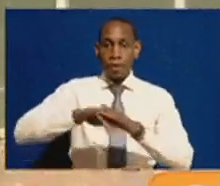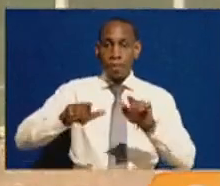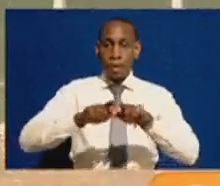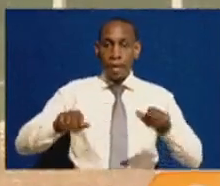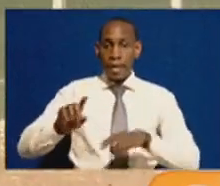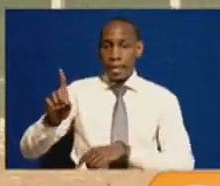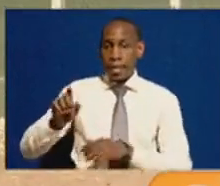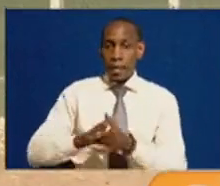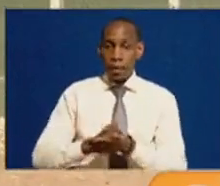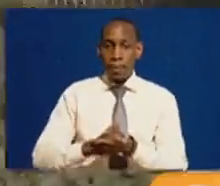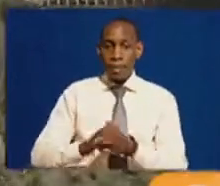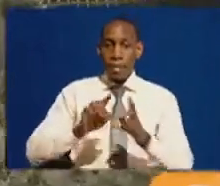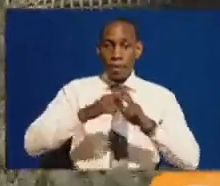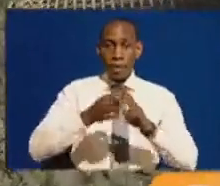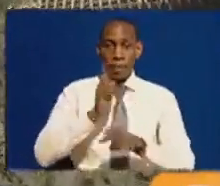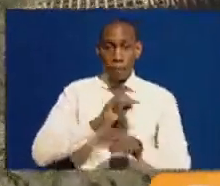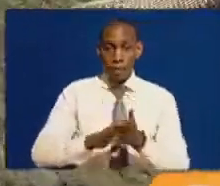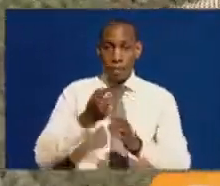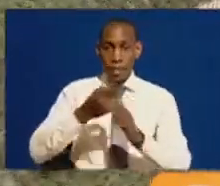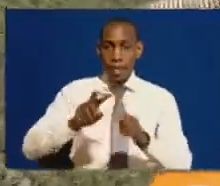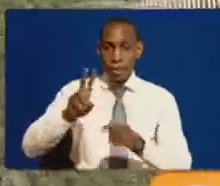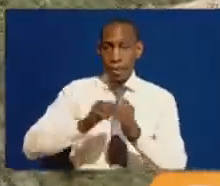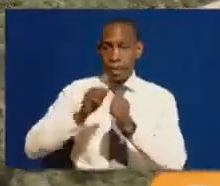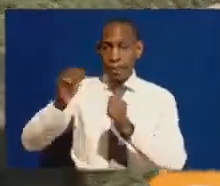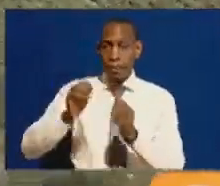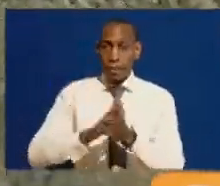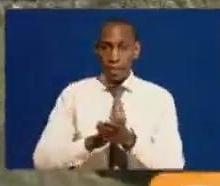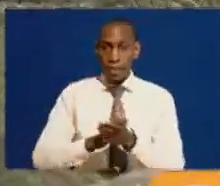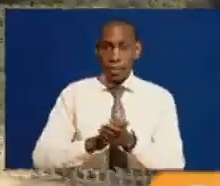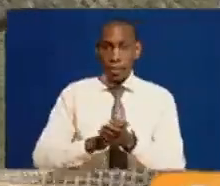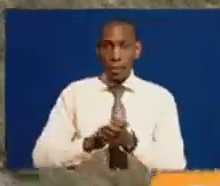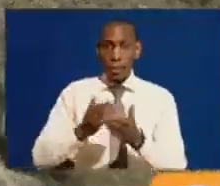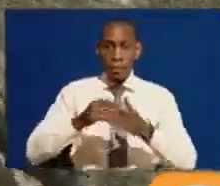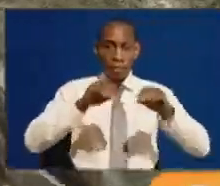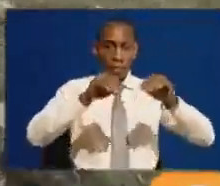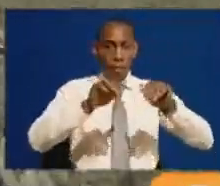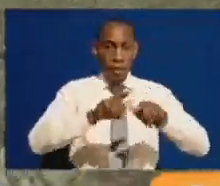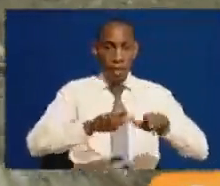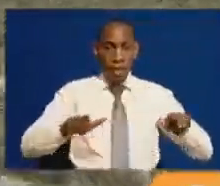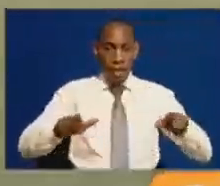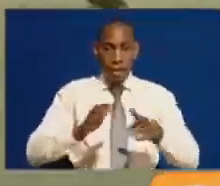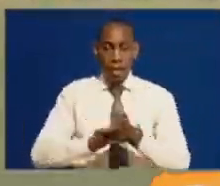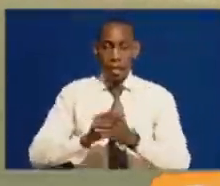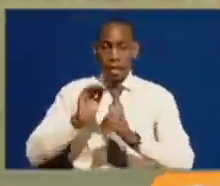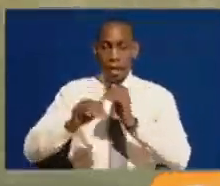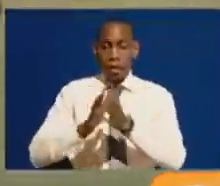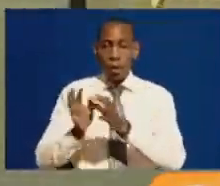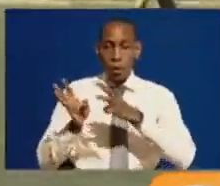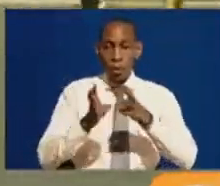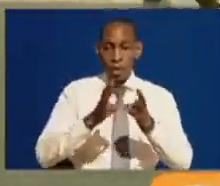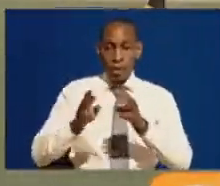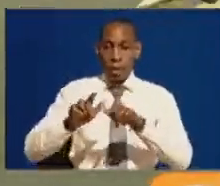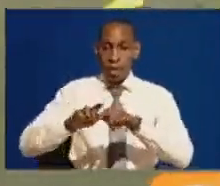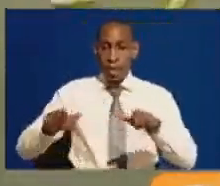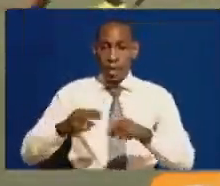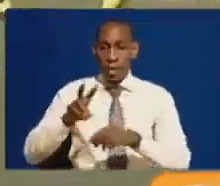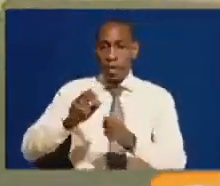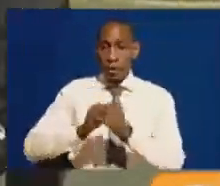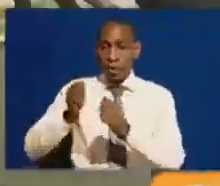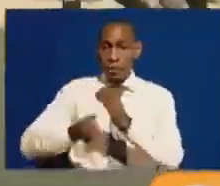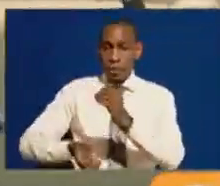Nairobi, which was renovated in 2015. From the dusty turf, an all-weather artificial turf in 2015 was